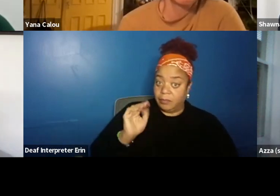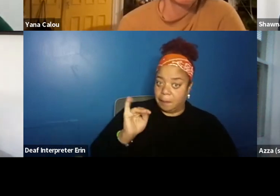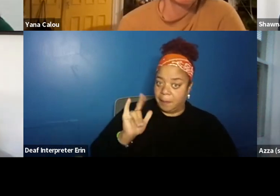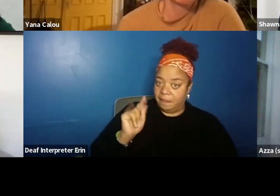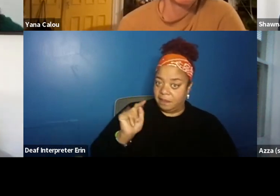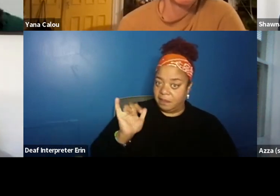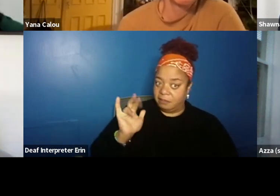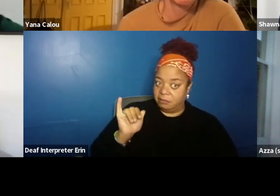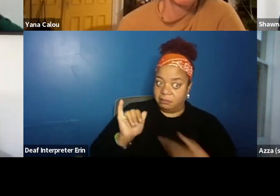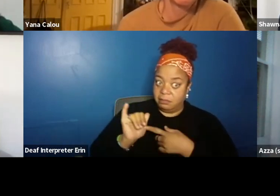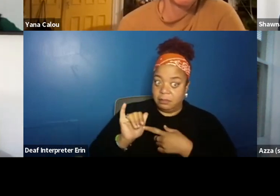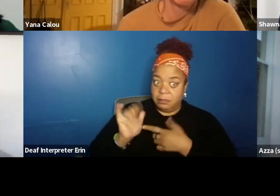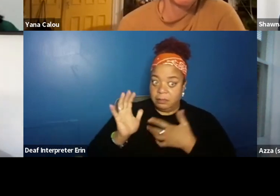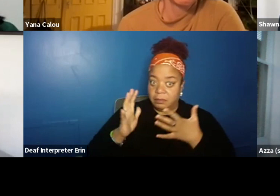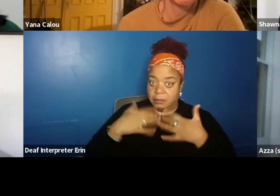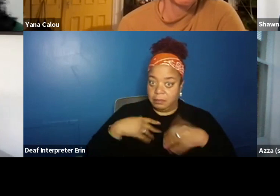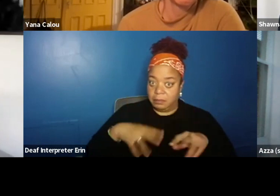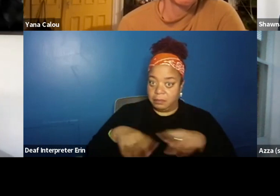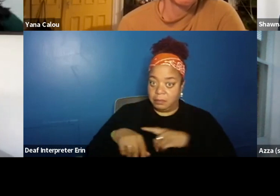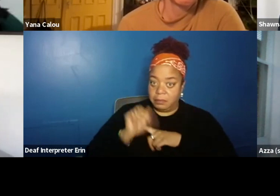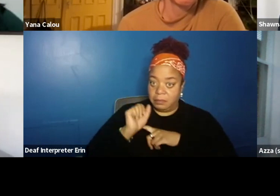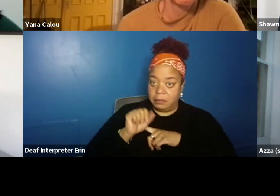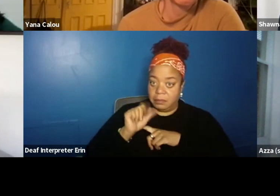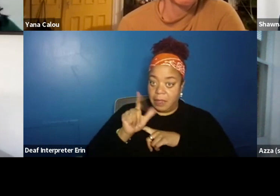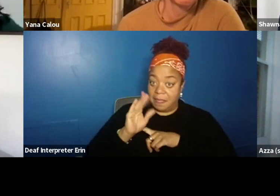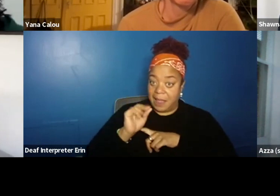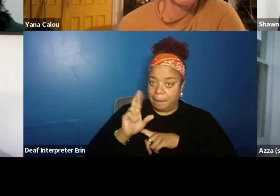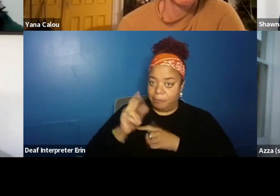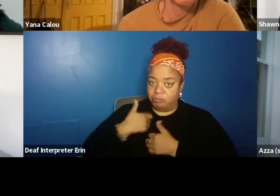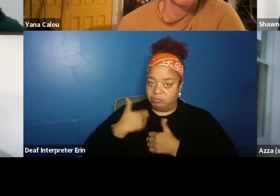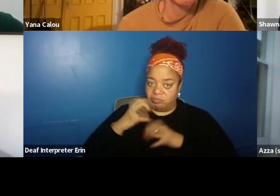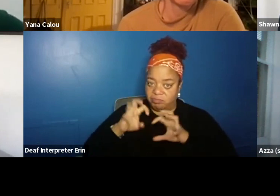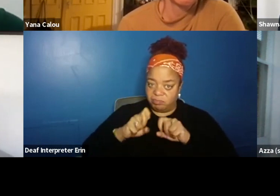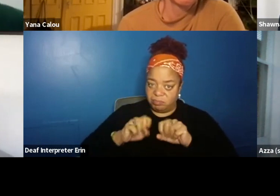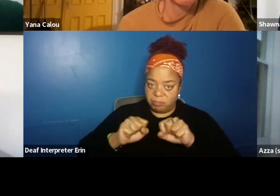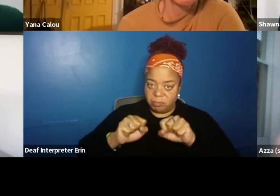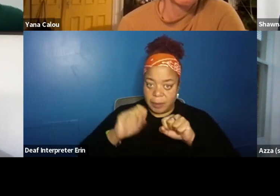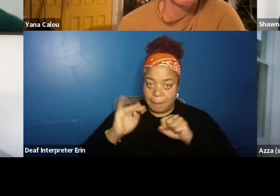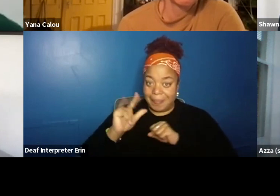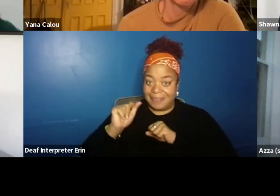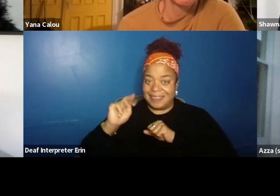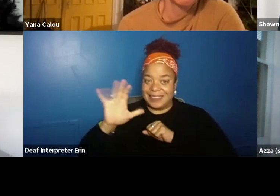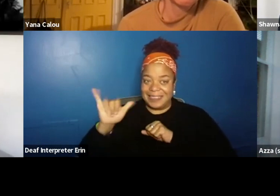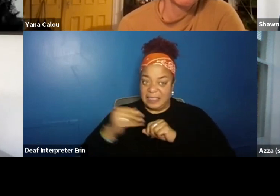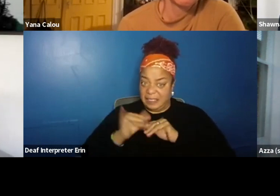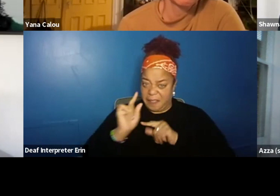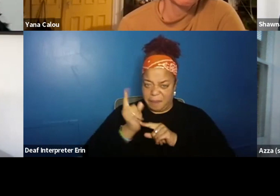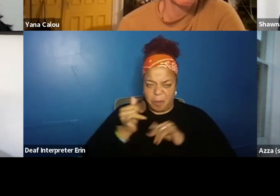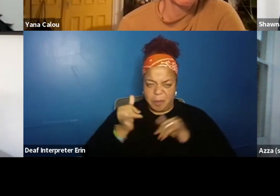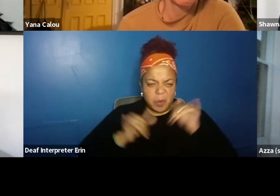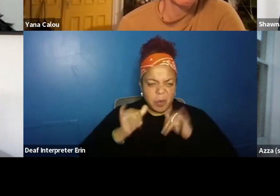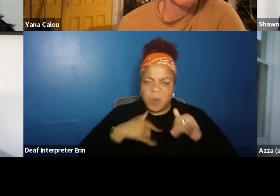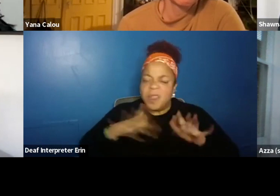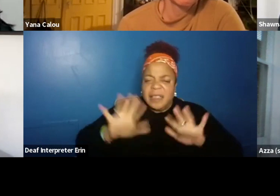that disability and ableism has to be central to any analysis of class struggle, has to be central to